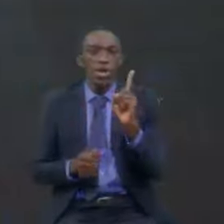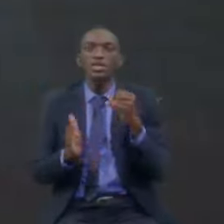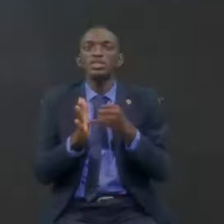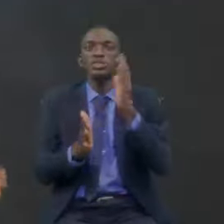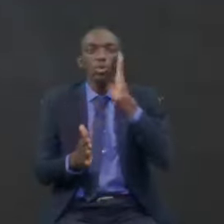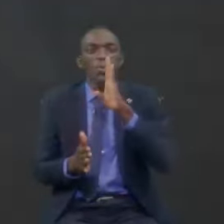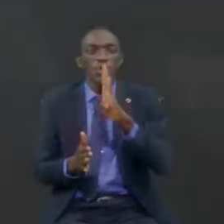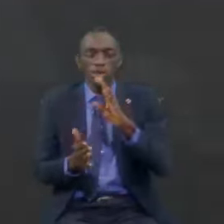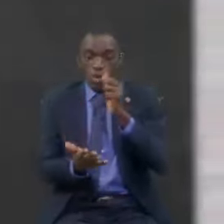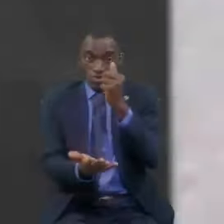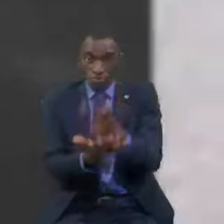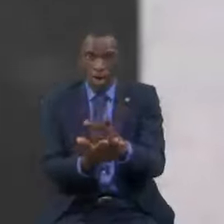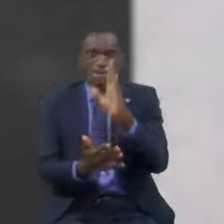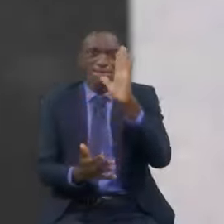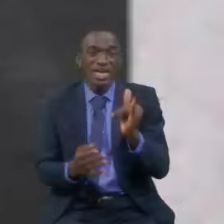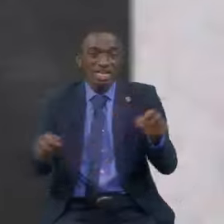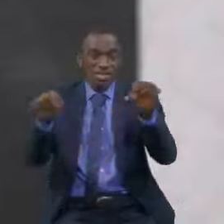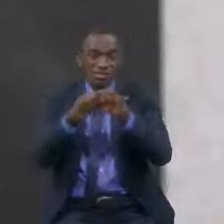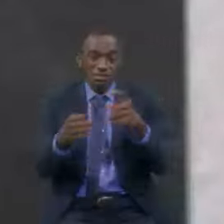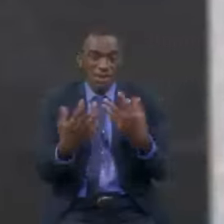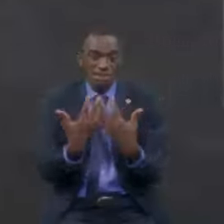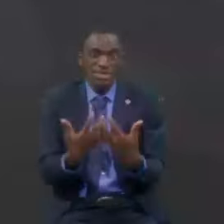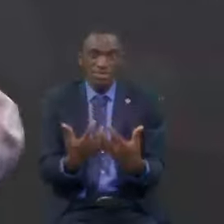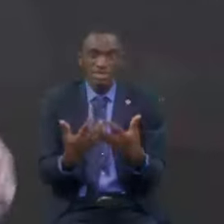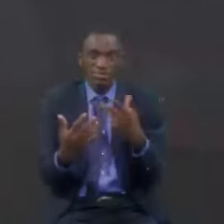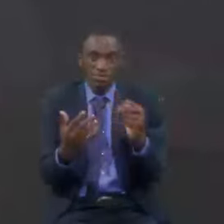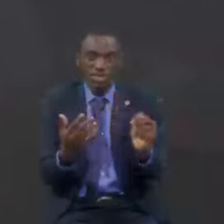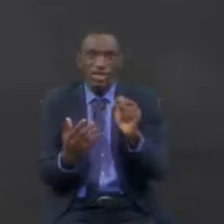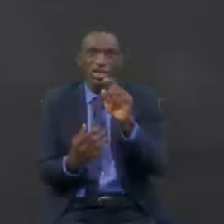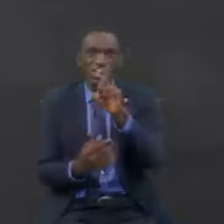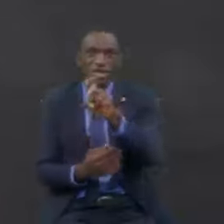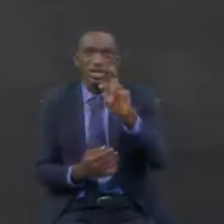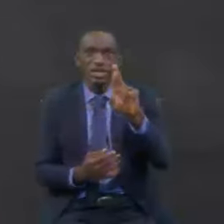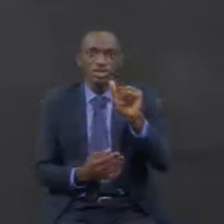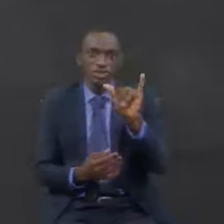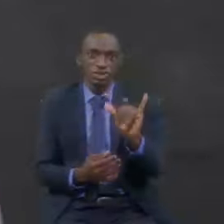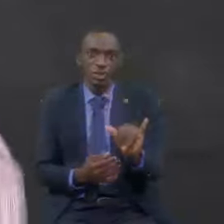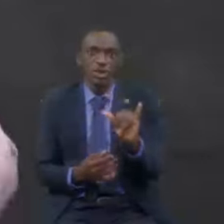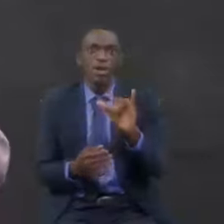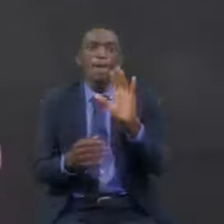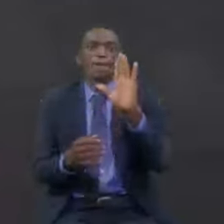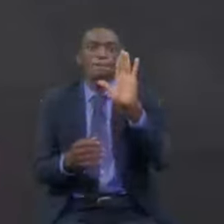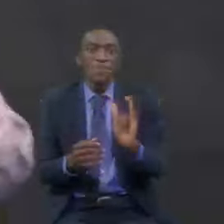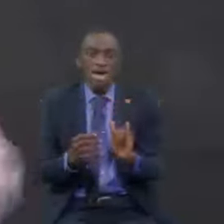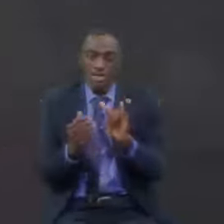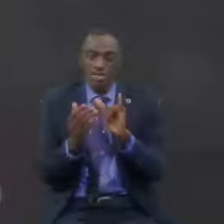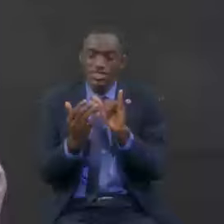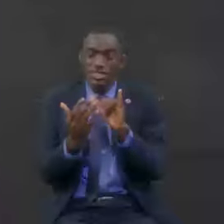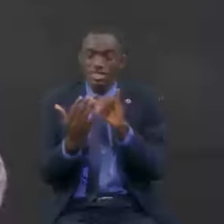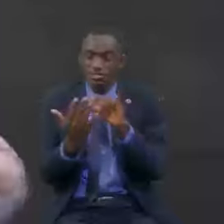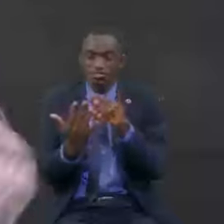the machine, by the x-ray, by the scan. Your miracle will be a